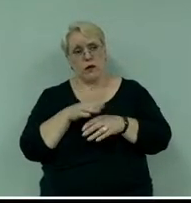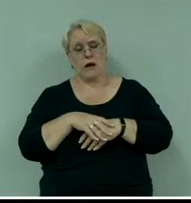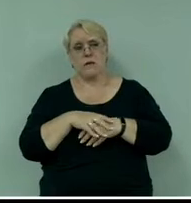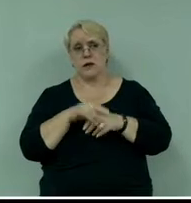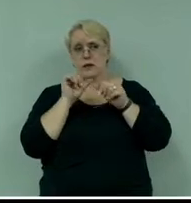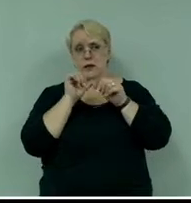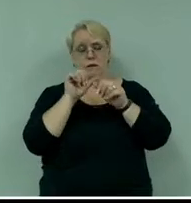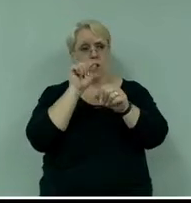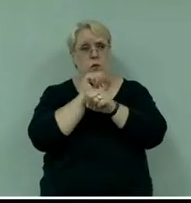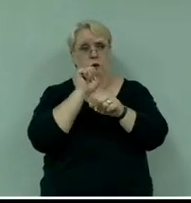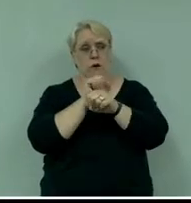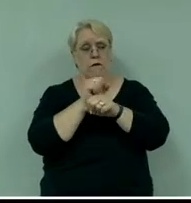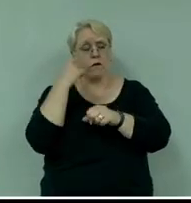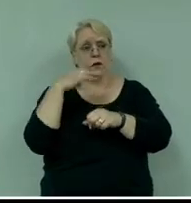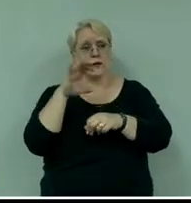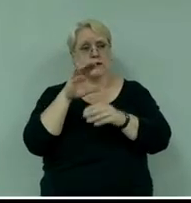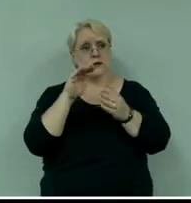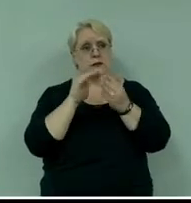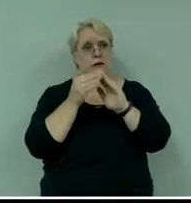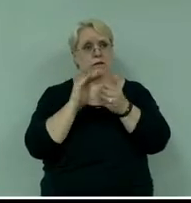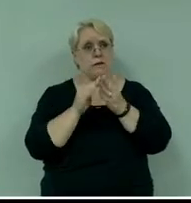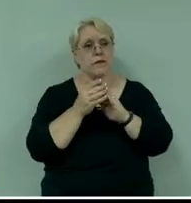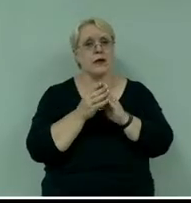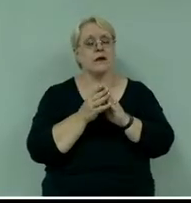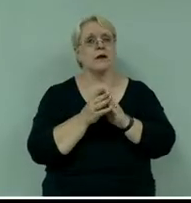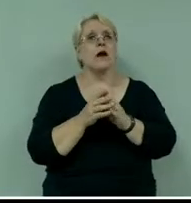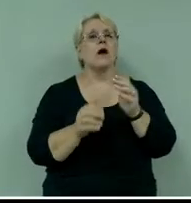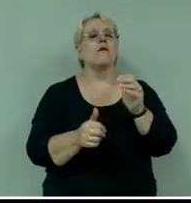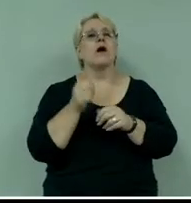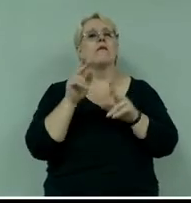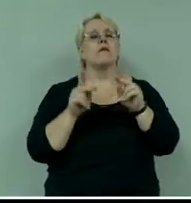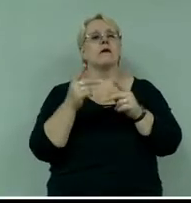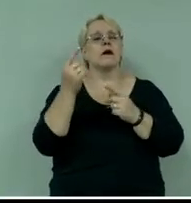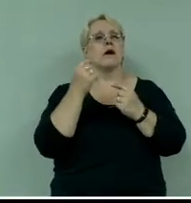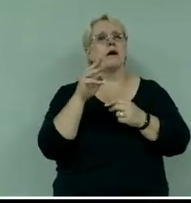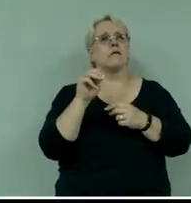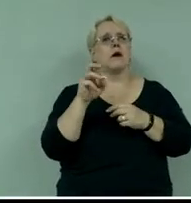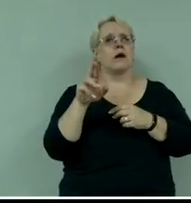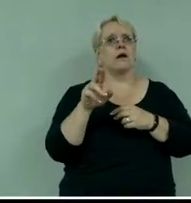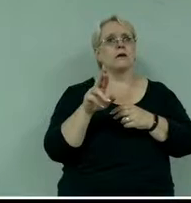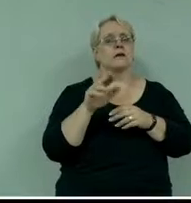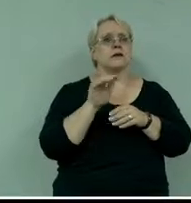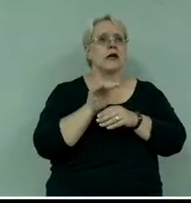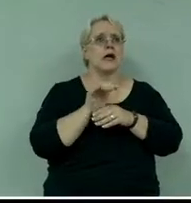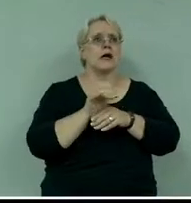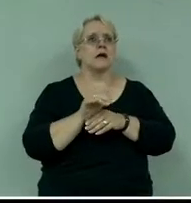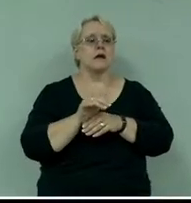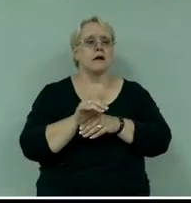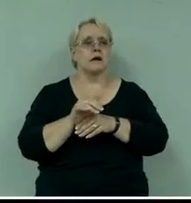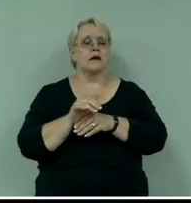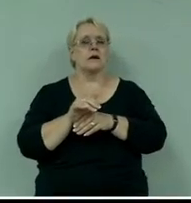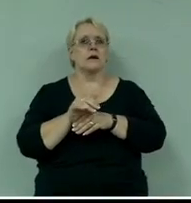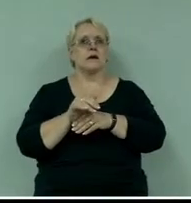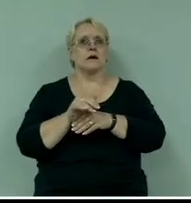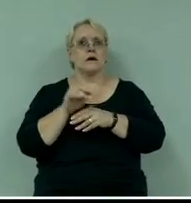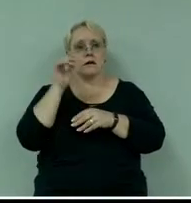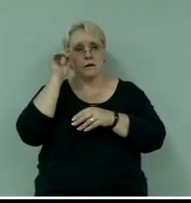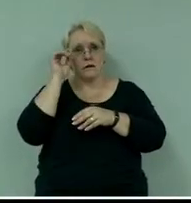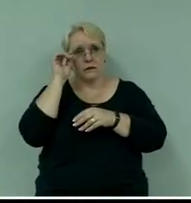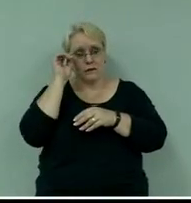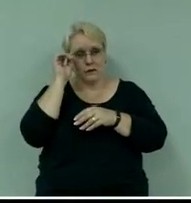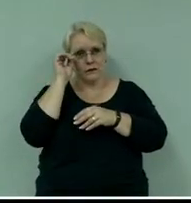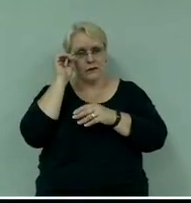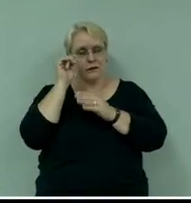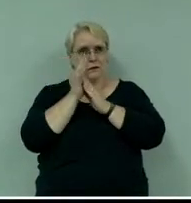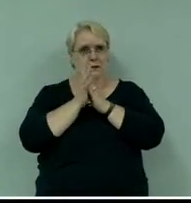going to keep working hard for our city. And most people that come to Mayor's Night follow the rules, sir, and you're not. So we're going to pay attention